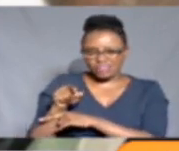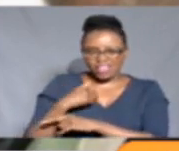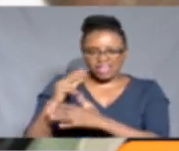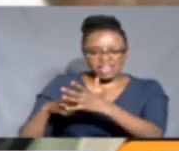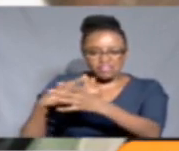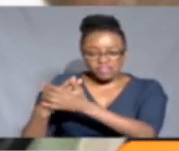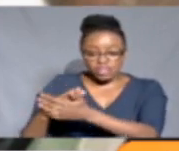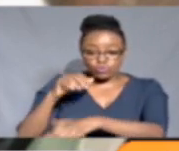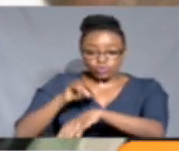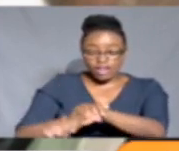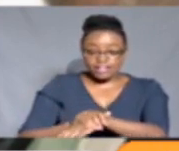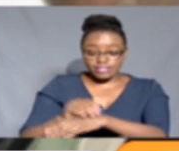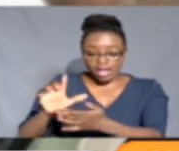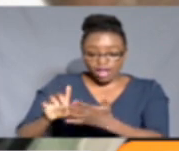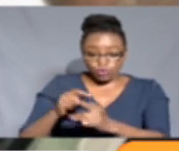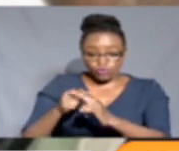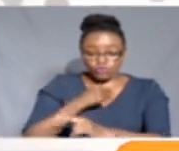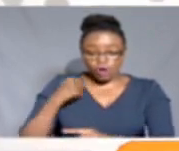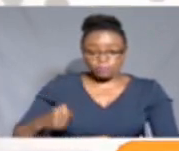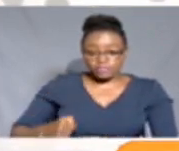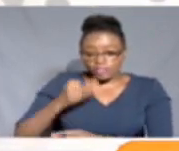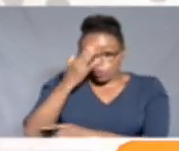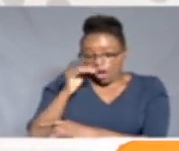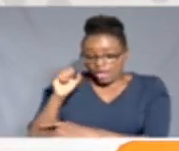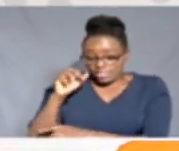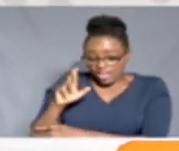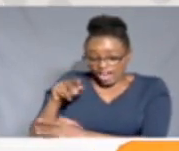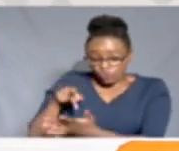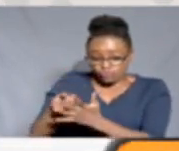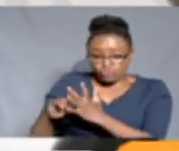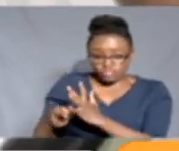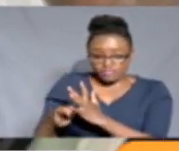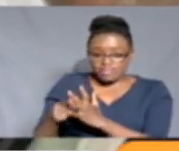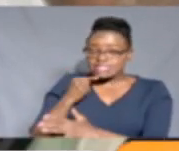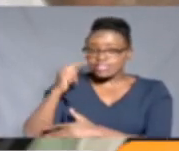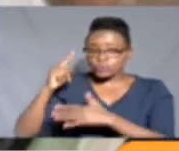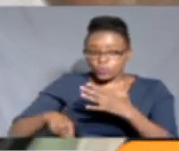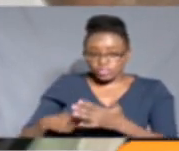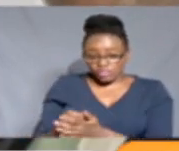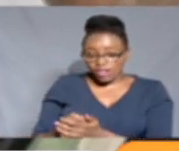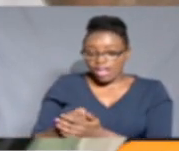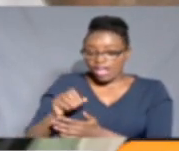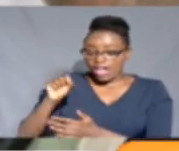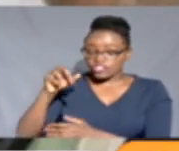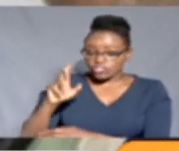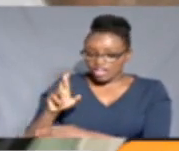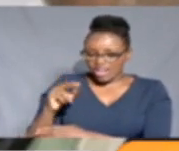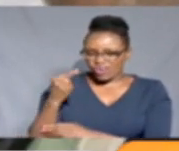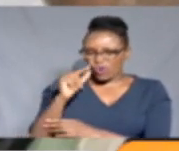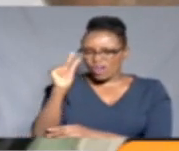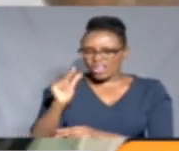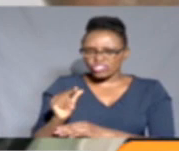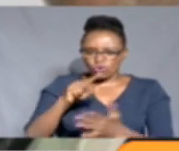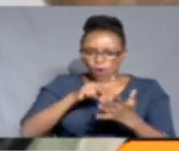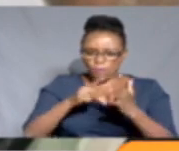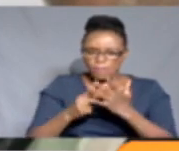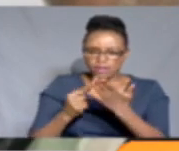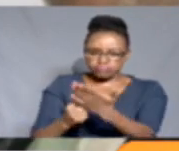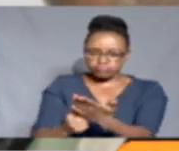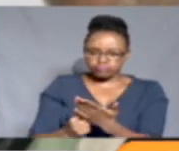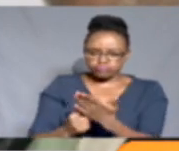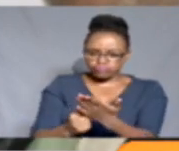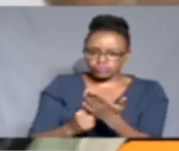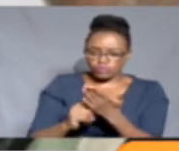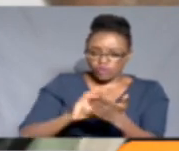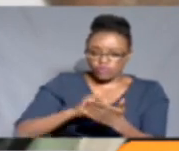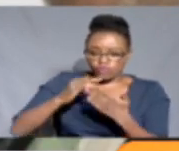failure to obtain a loan from China for the SGR project. He says that the SGR is a regional project and negotiating